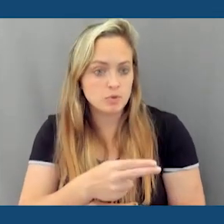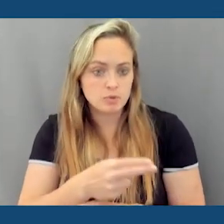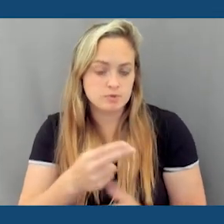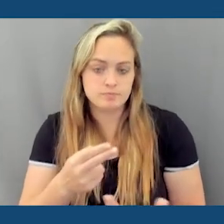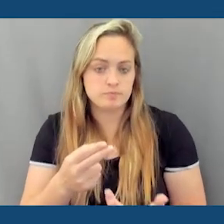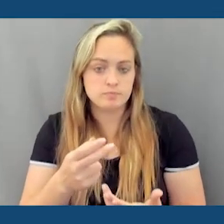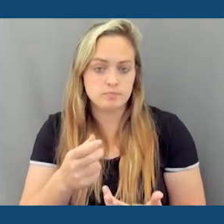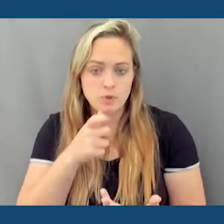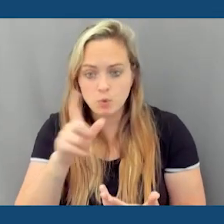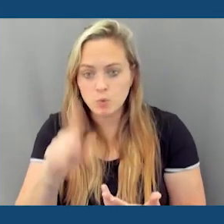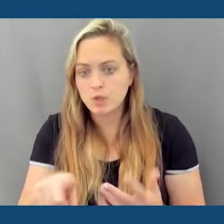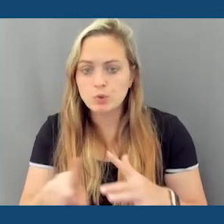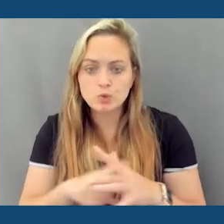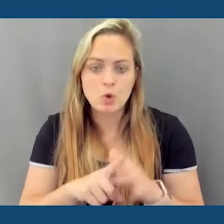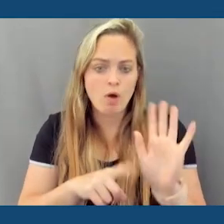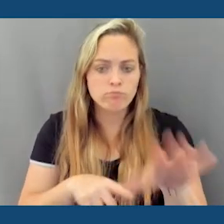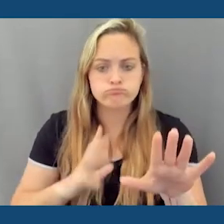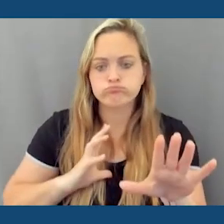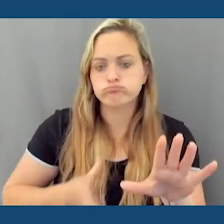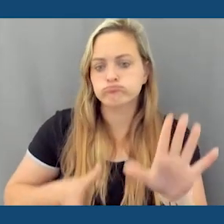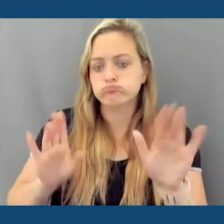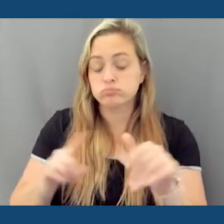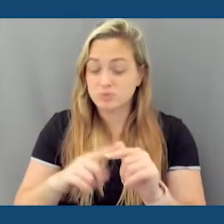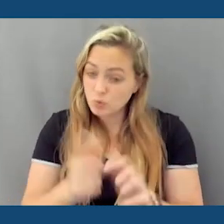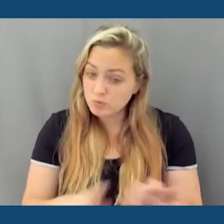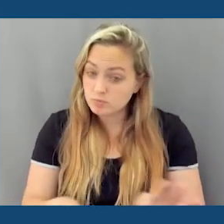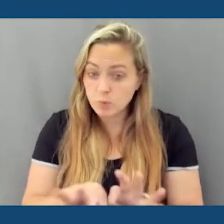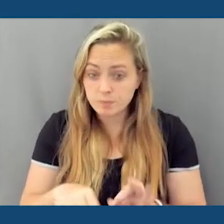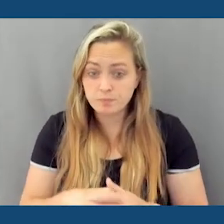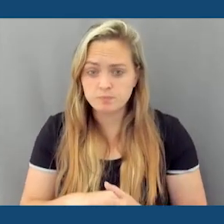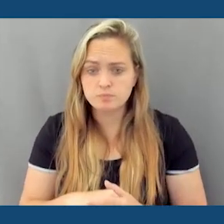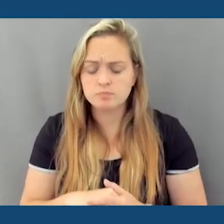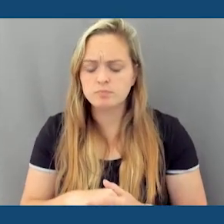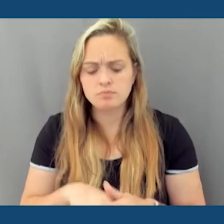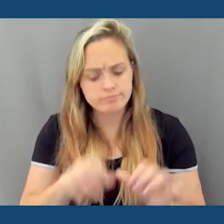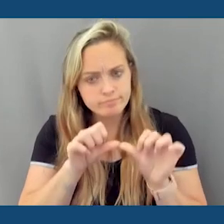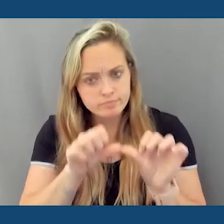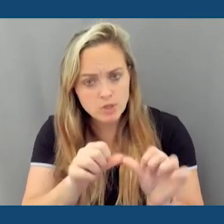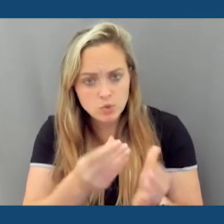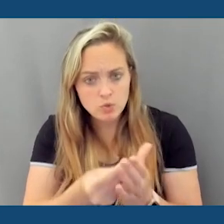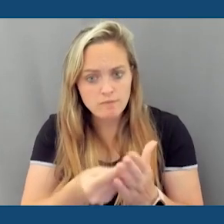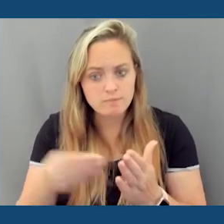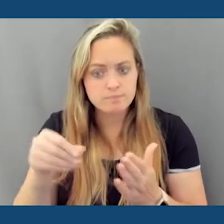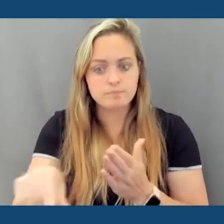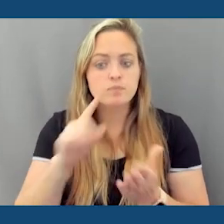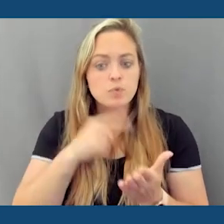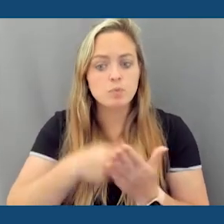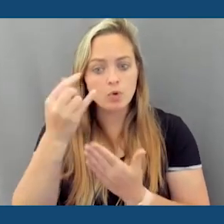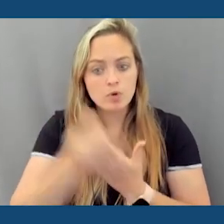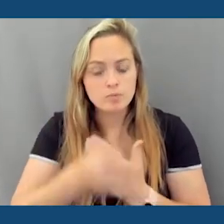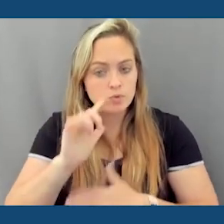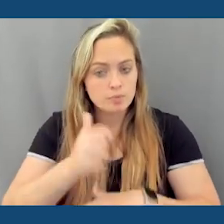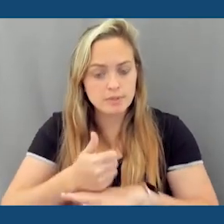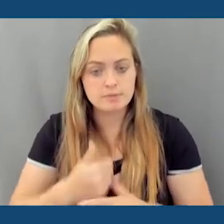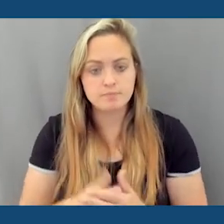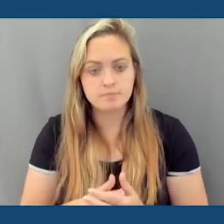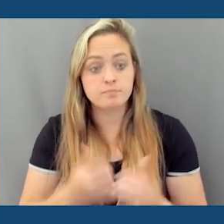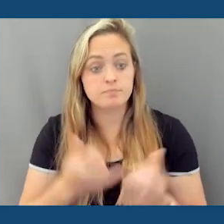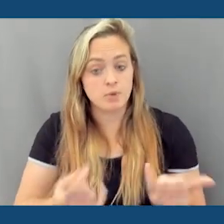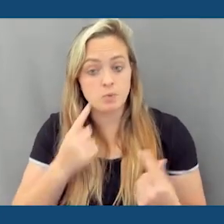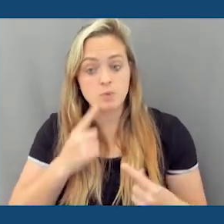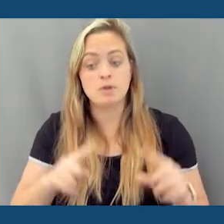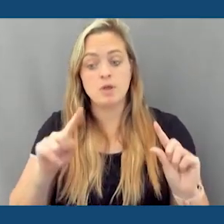don't need to show up. So it's powerful. But also we need to continue funding the programs that are in place. Today we're announcing an $8